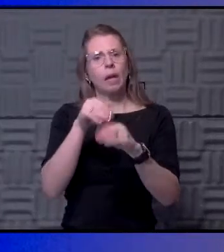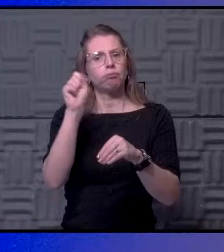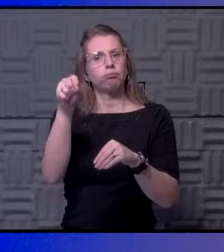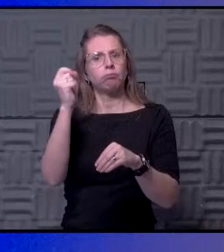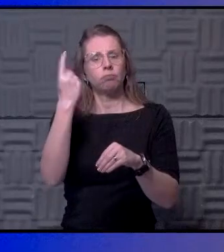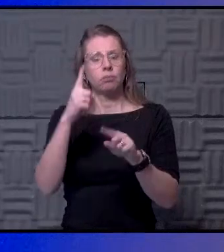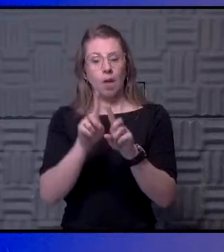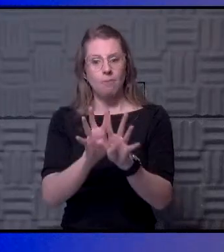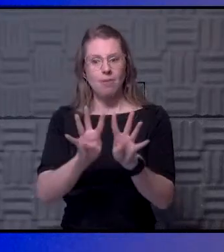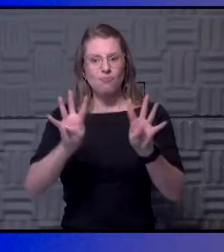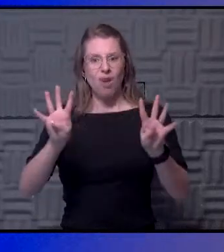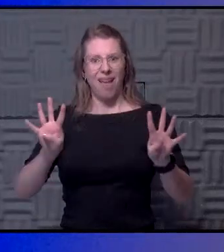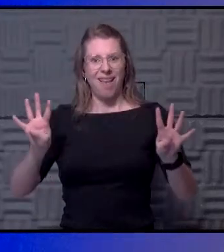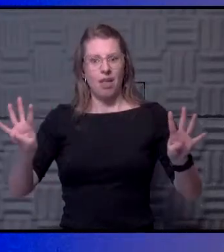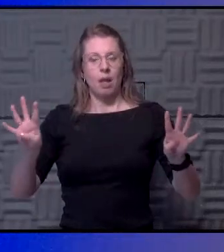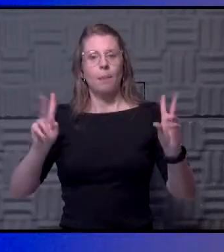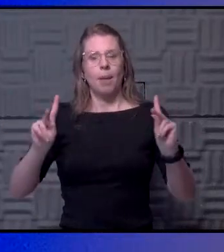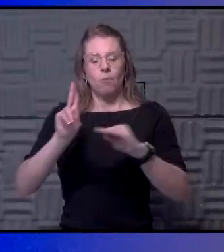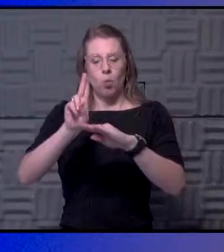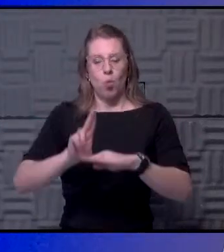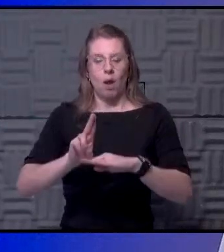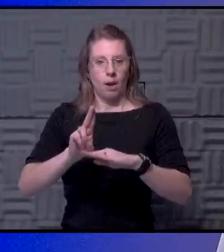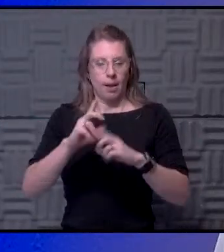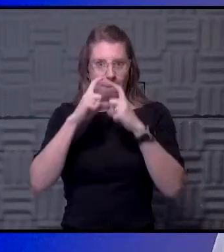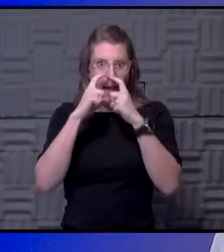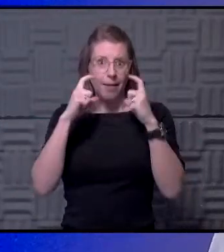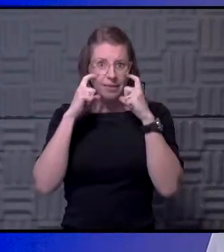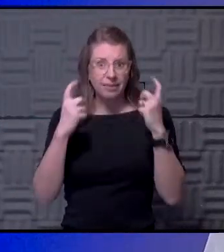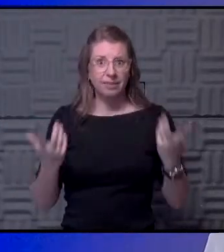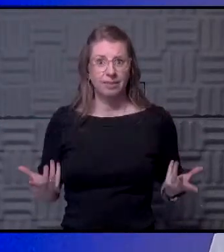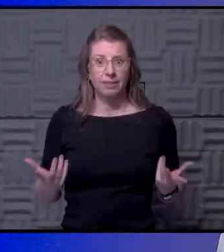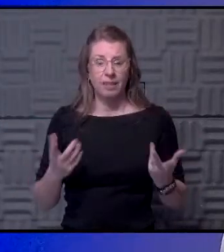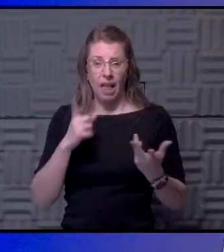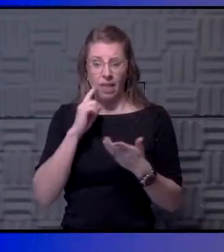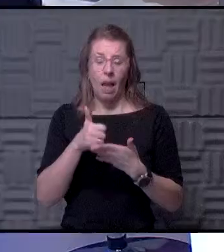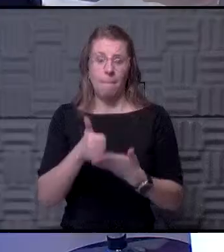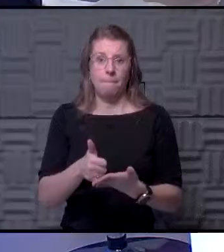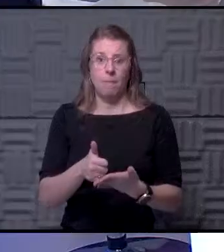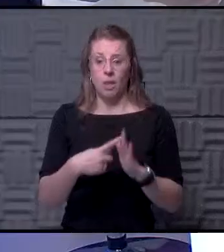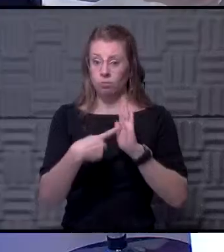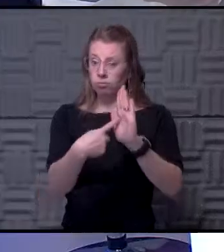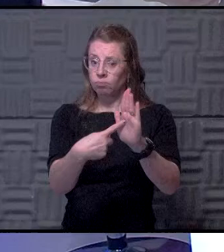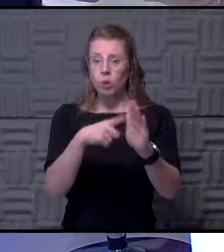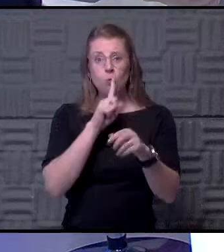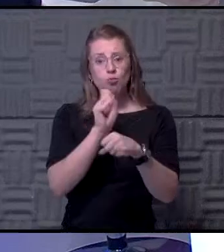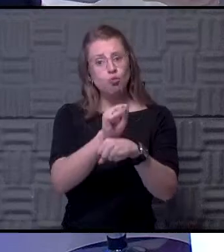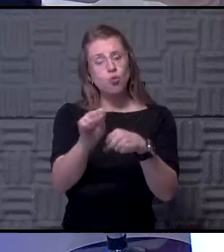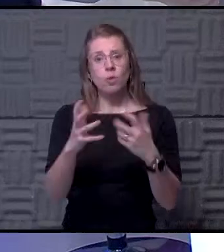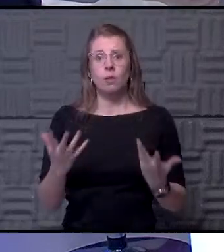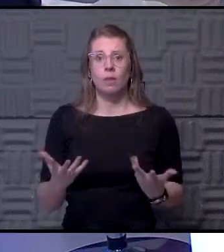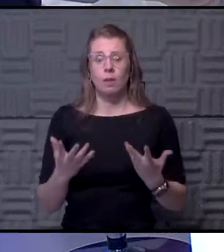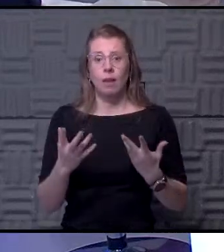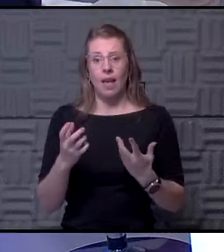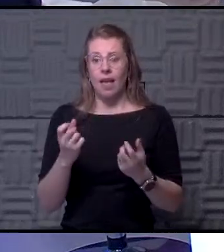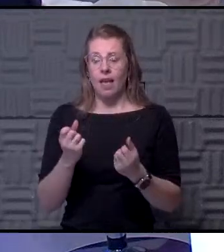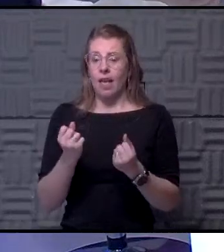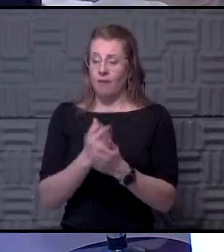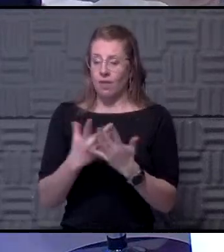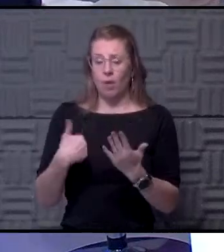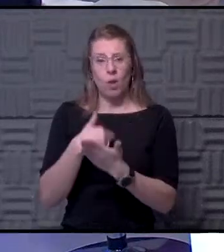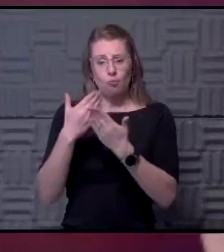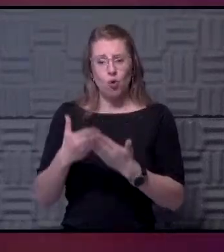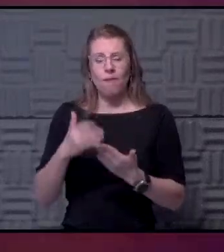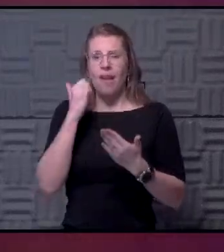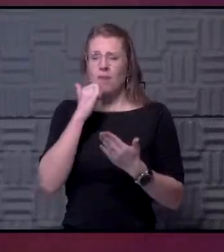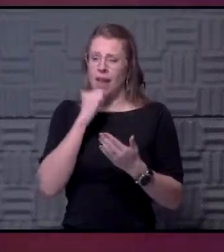as much as possible, and I think everybody was wearing masks, so I think that helps. It demonstrates the truth. It demonstrates the same thing we prove every day here at KU